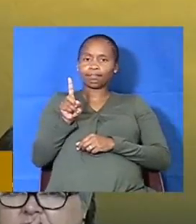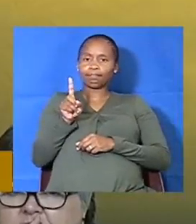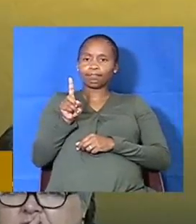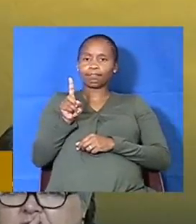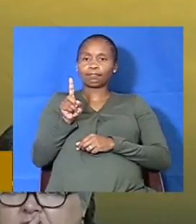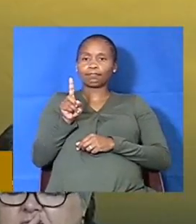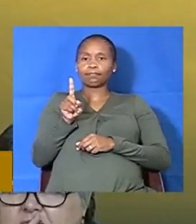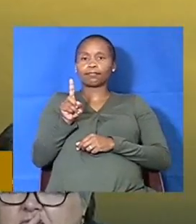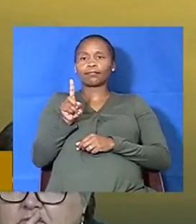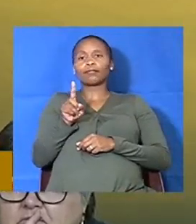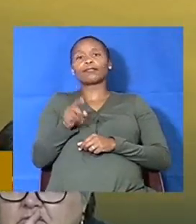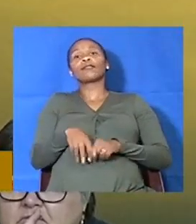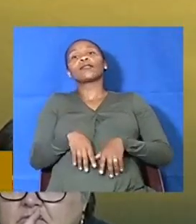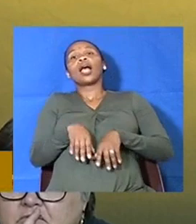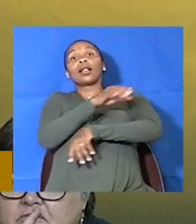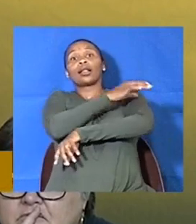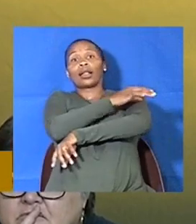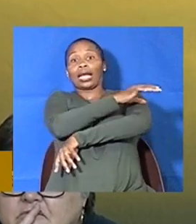Sanbonan